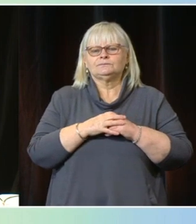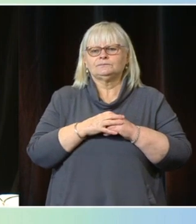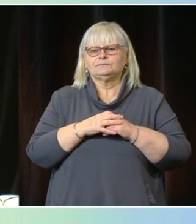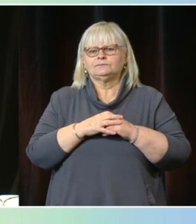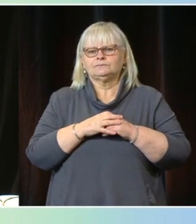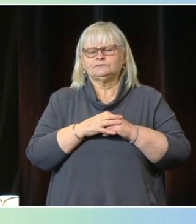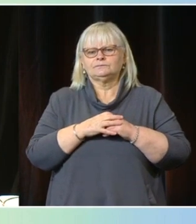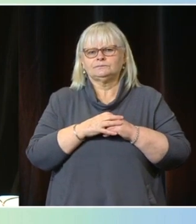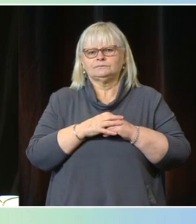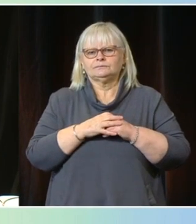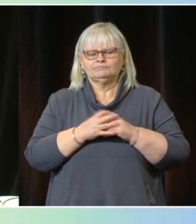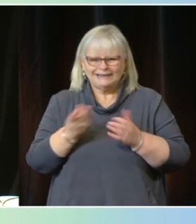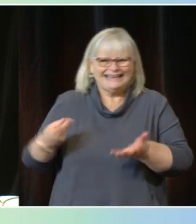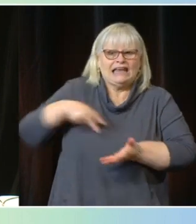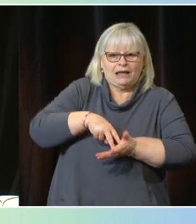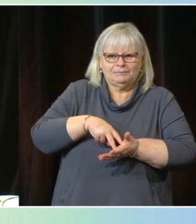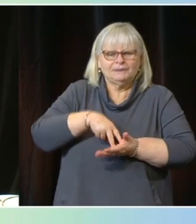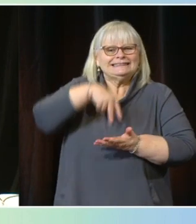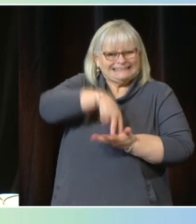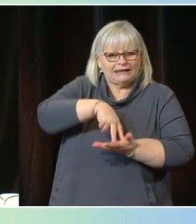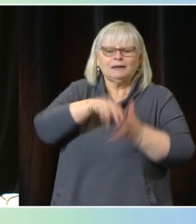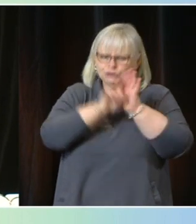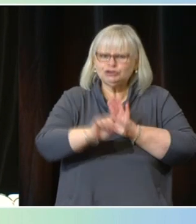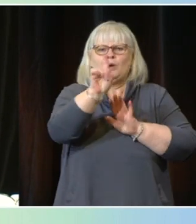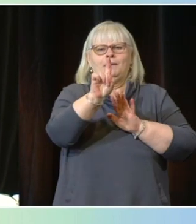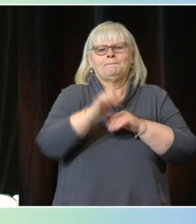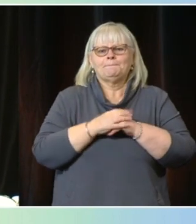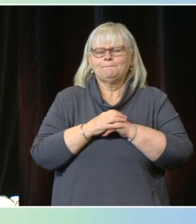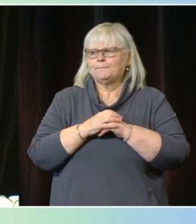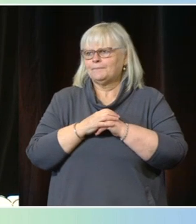Get Up Stand Up show up